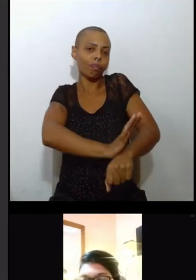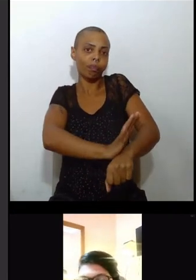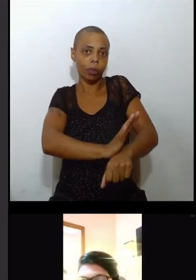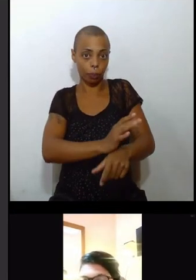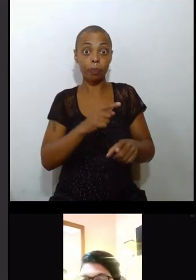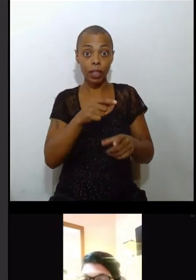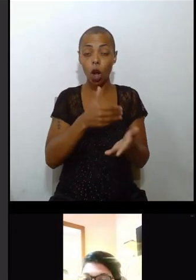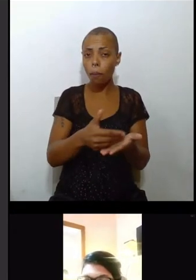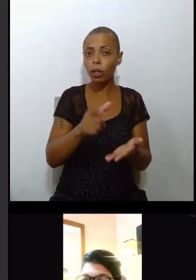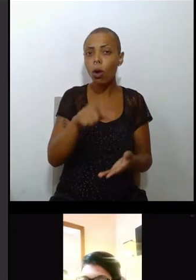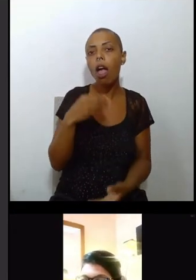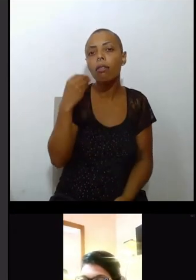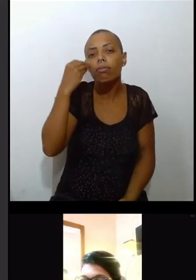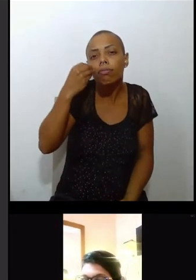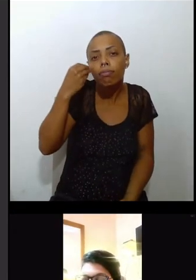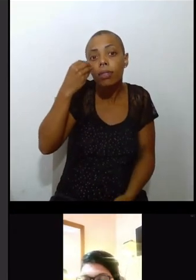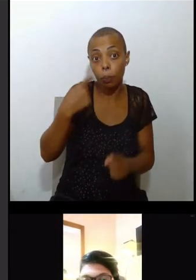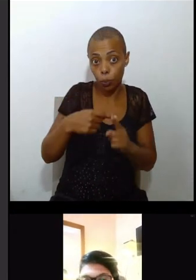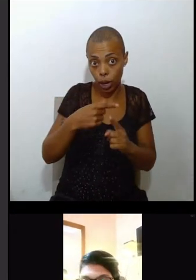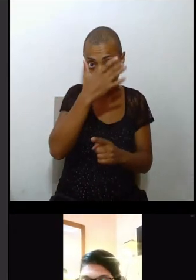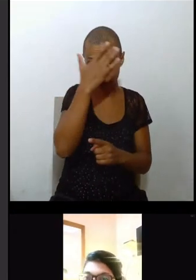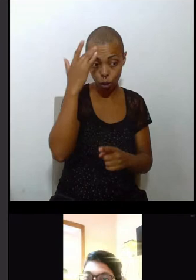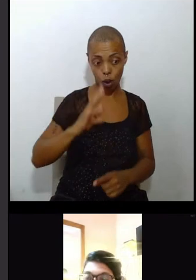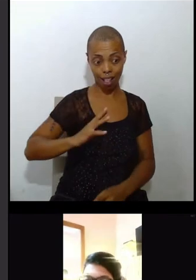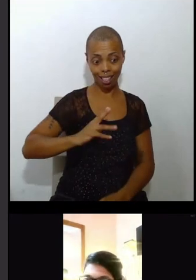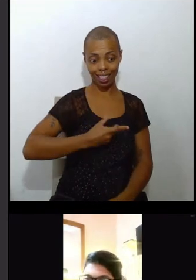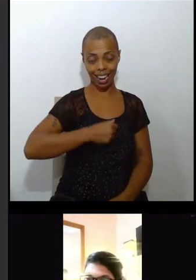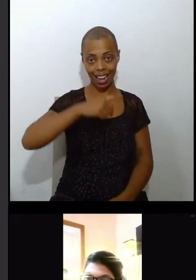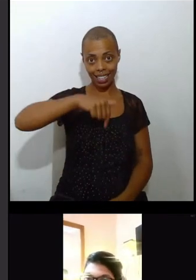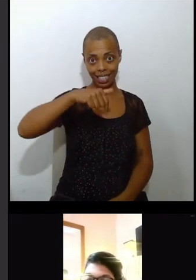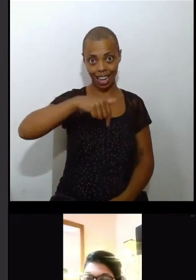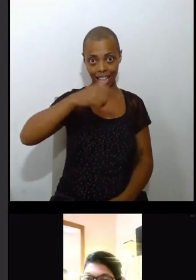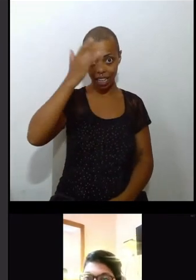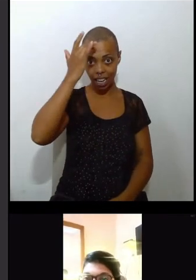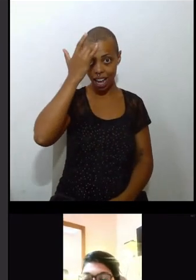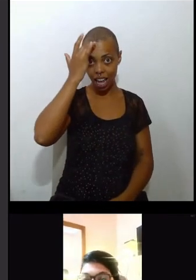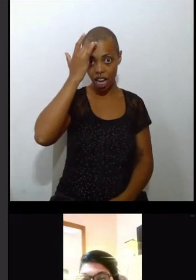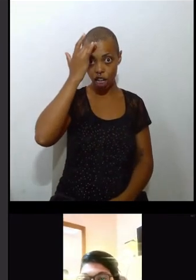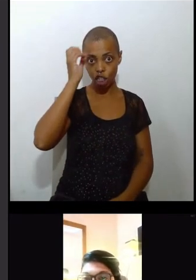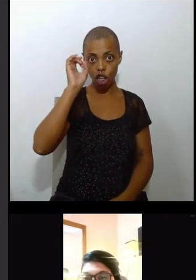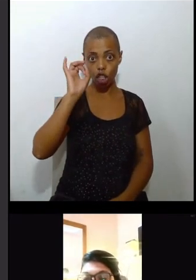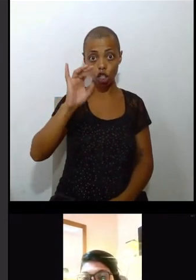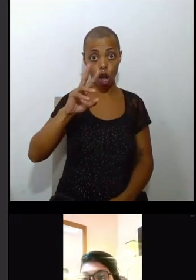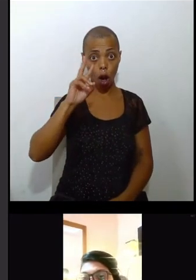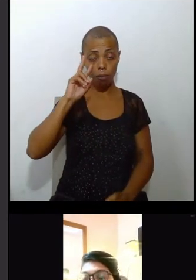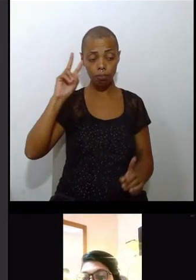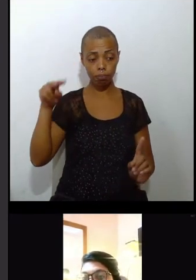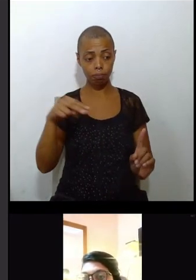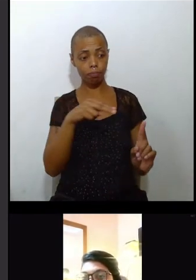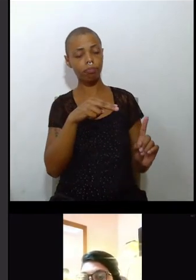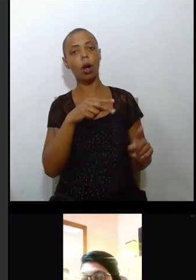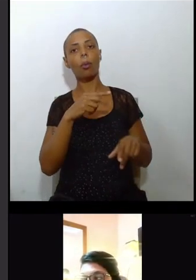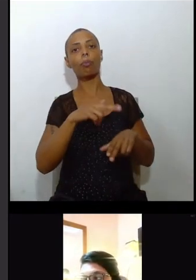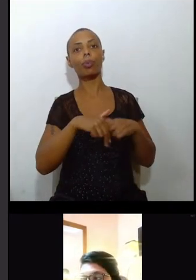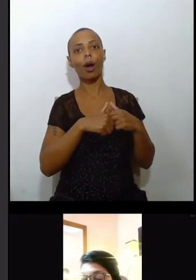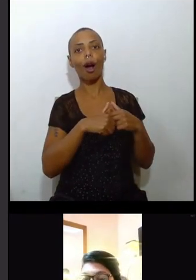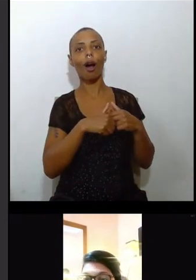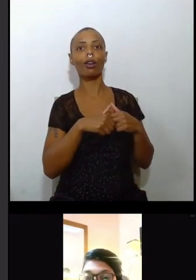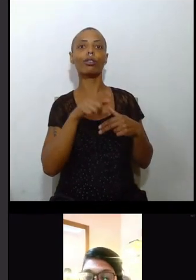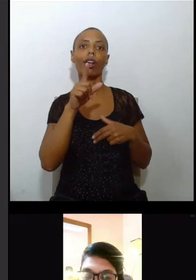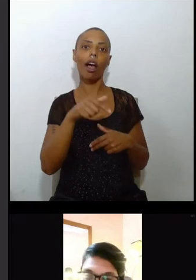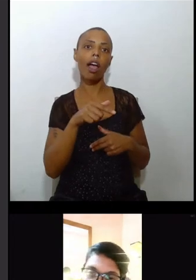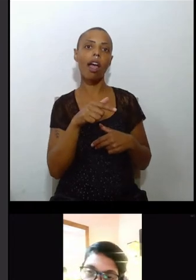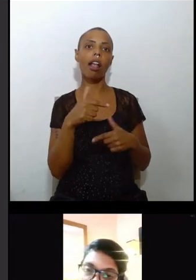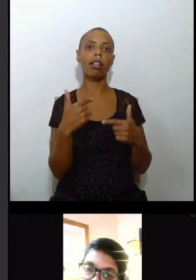were only seen during sex work and uh begging on the streets they were not allowed to see on in a public space